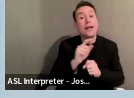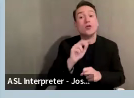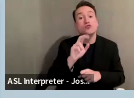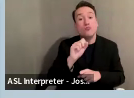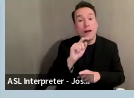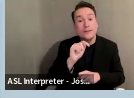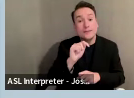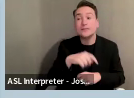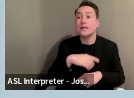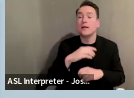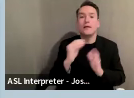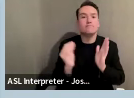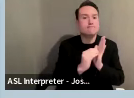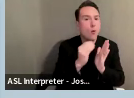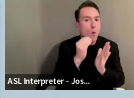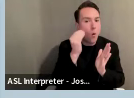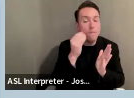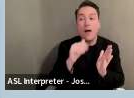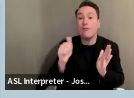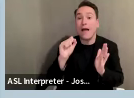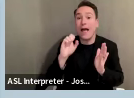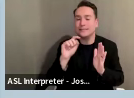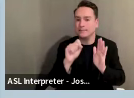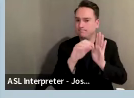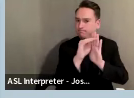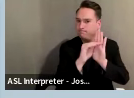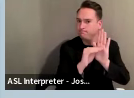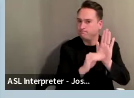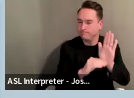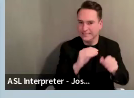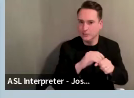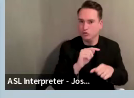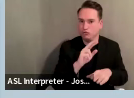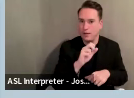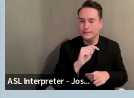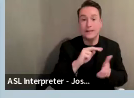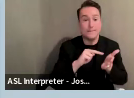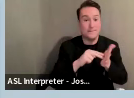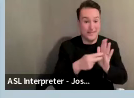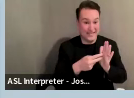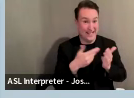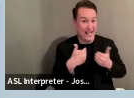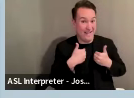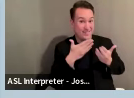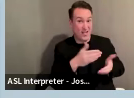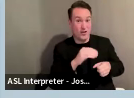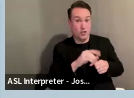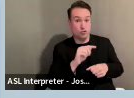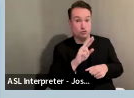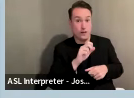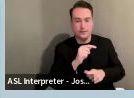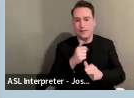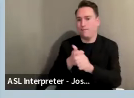in the trust, and that eliminated the need for probate. So there's no probate. And one